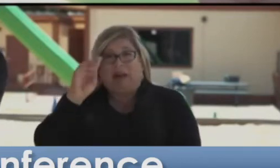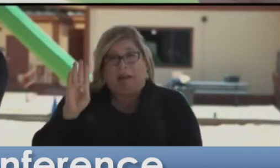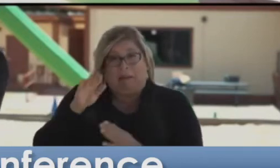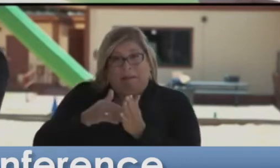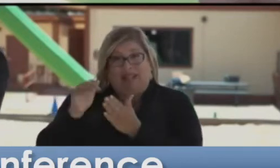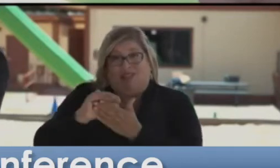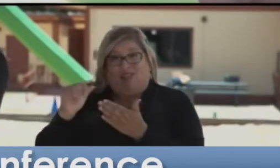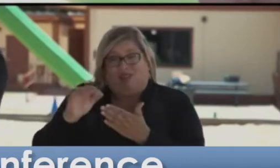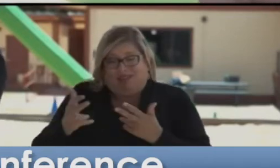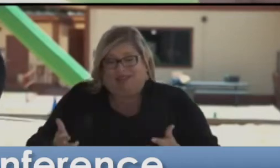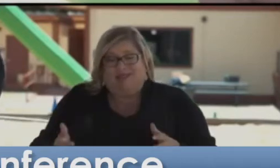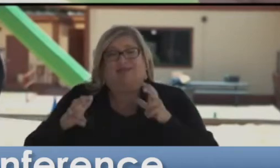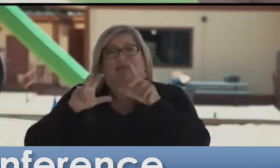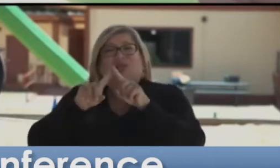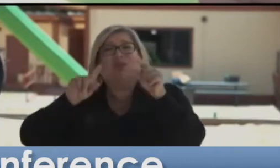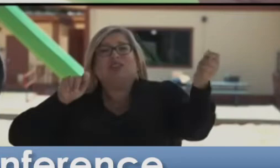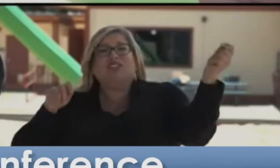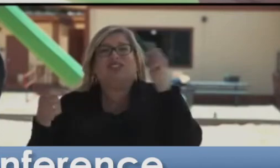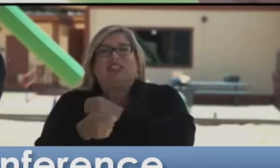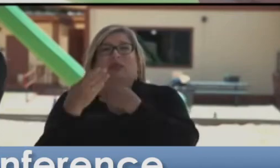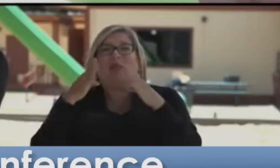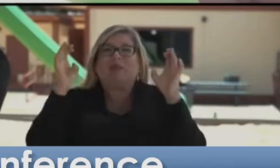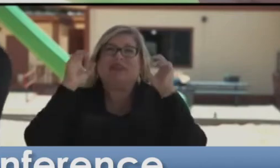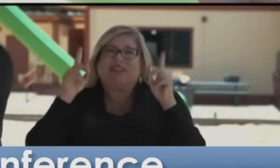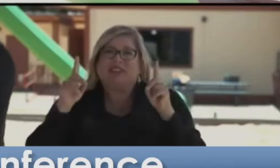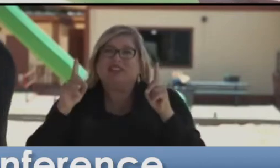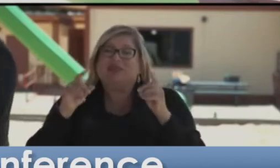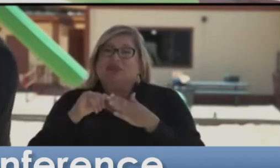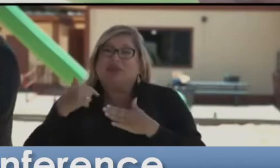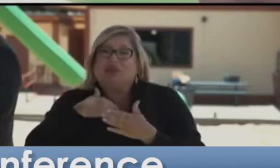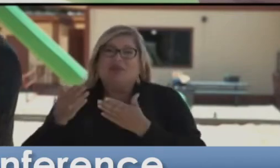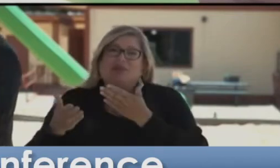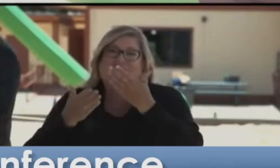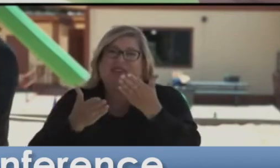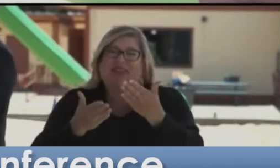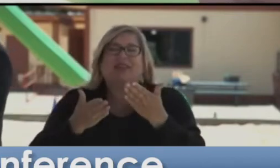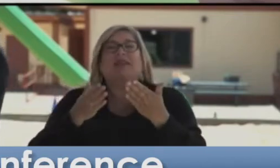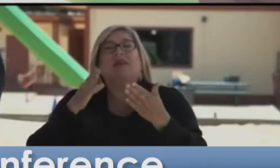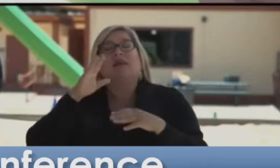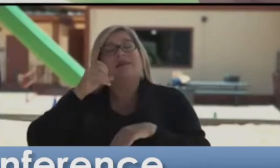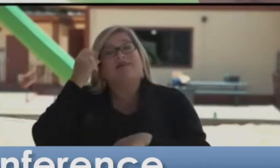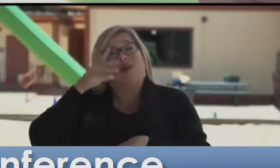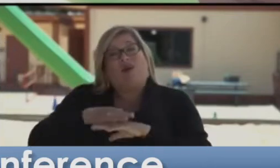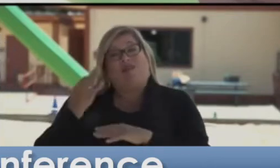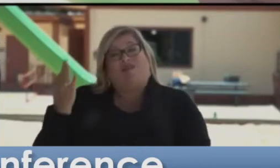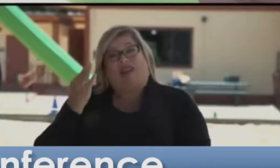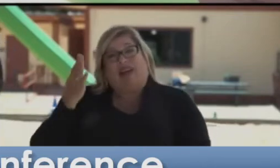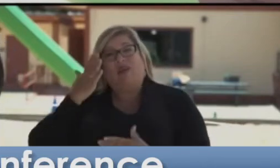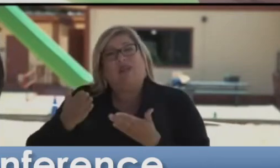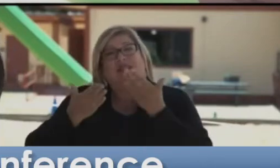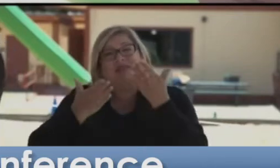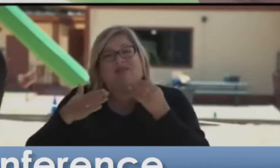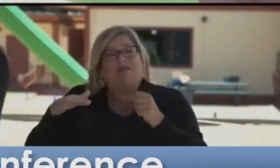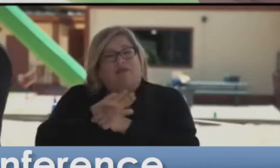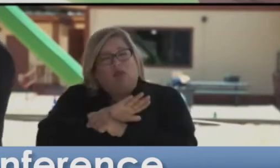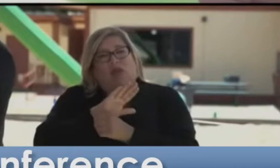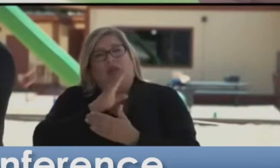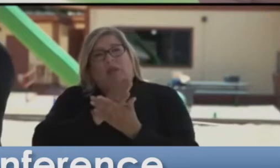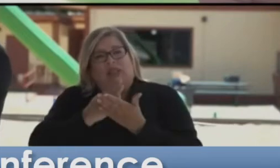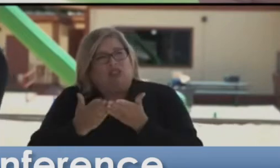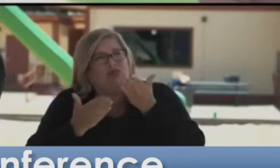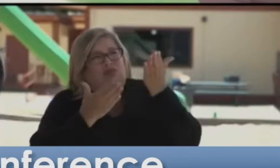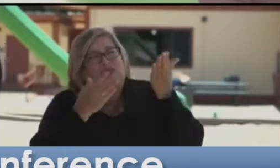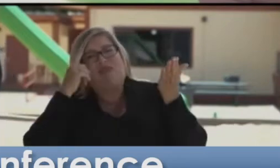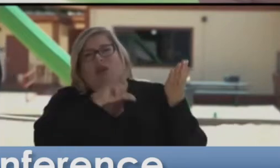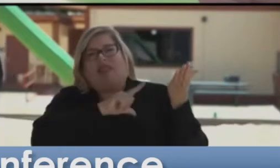transformation of our public education system that we are presenting formally again Friday to the California legislature for their consideration. With